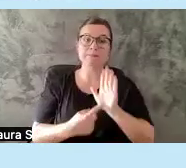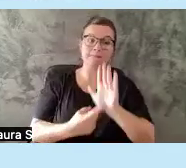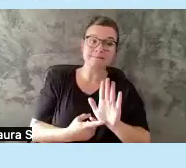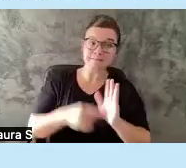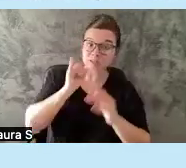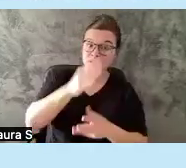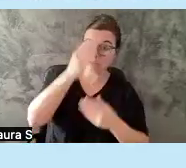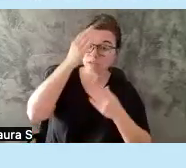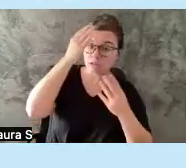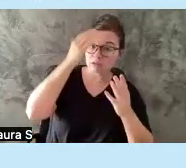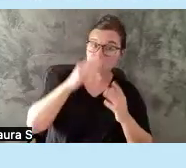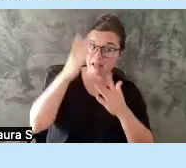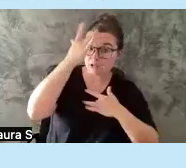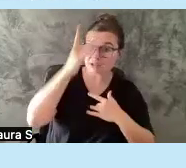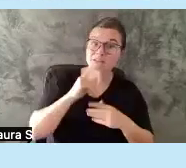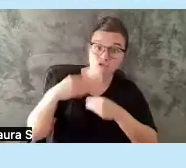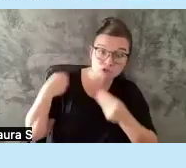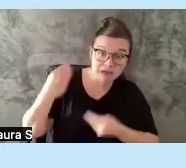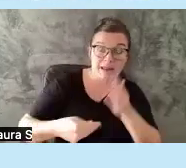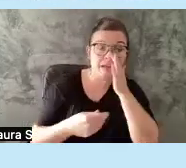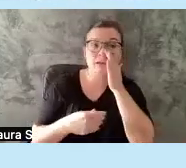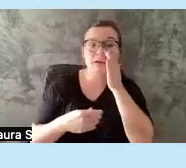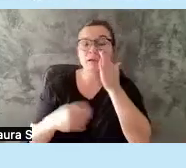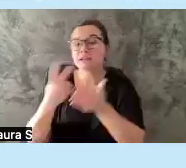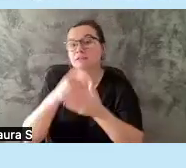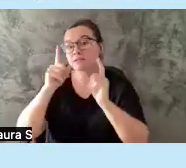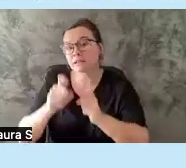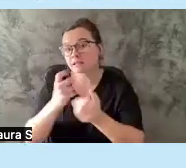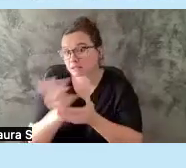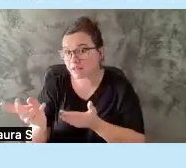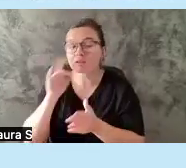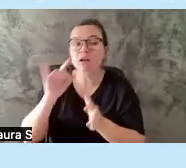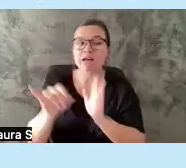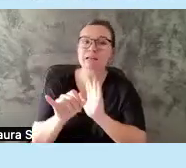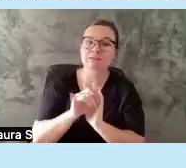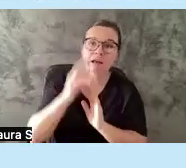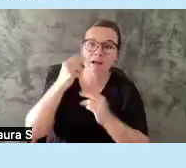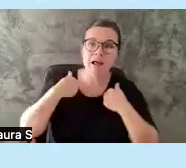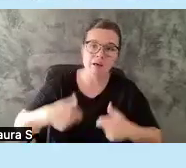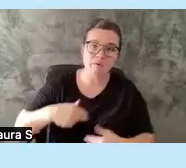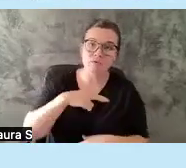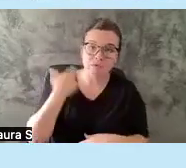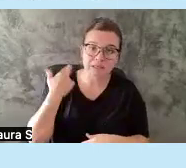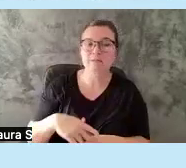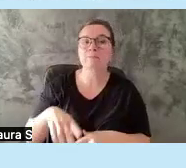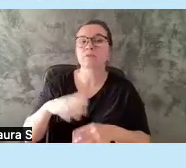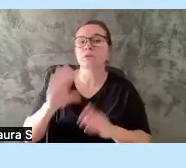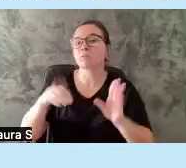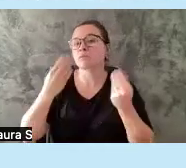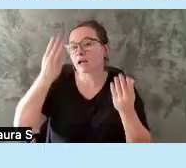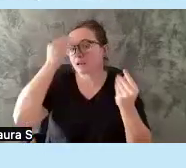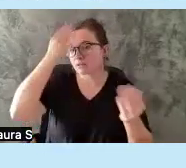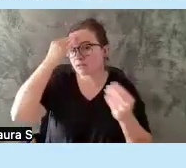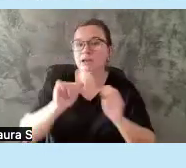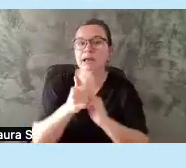is genetic, if other tests have failed, identify future health risks, provide information about how to